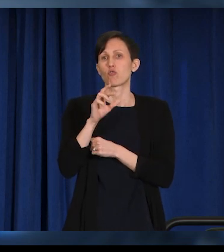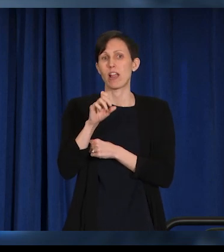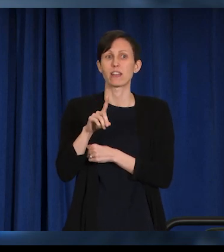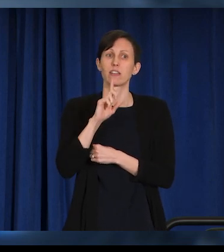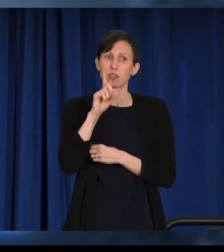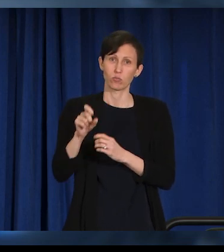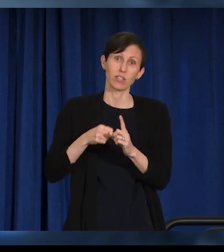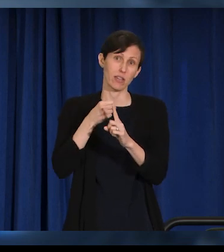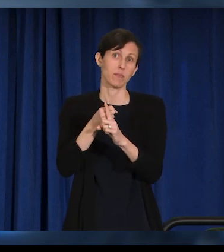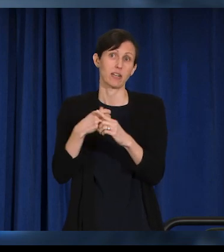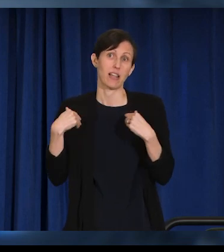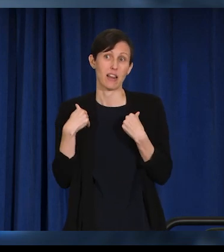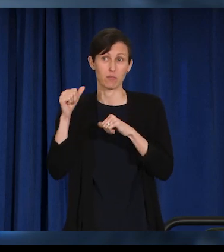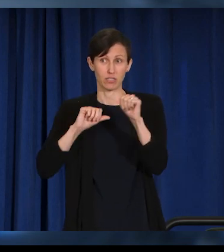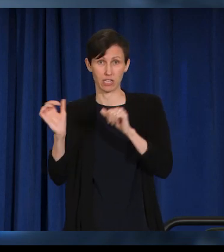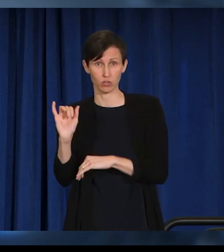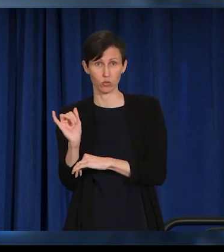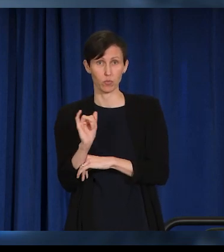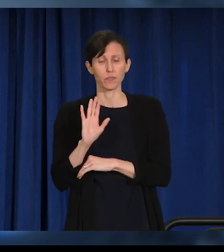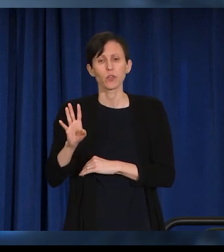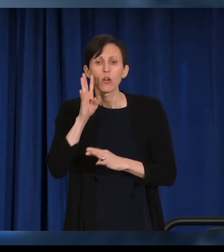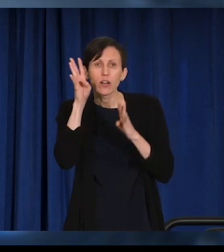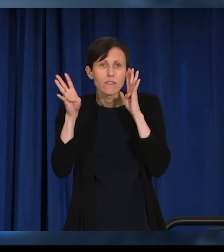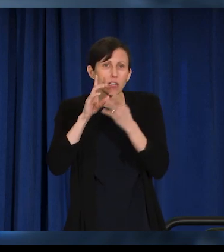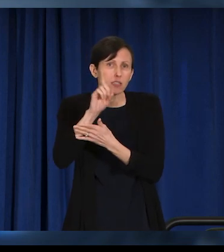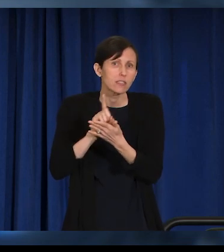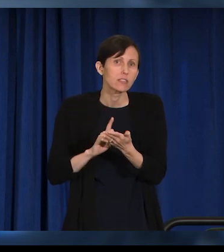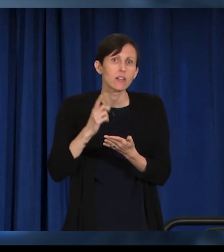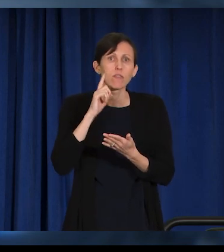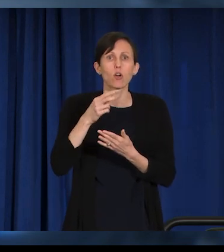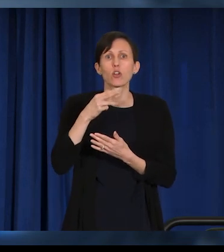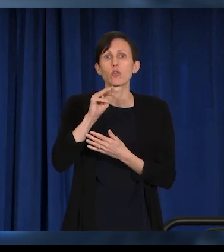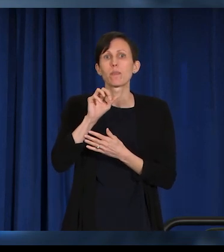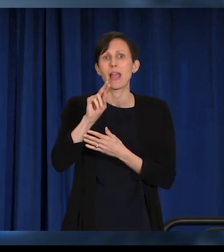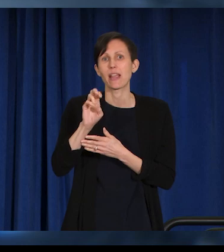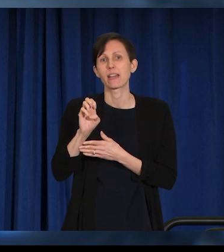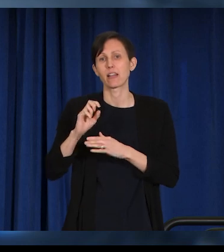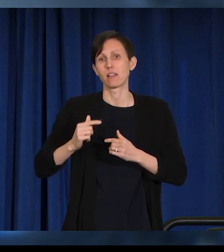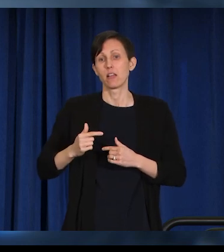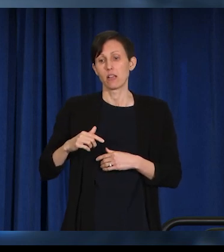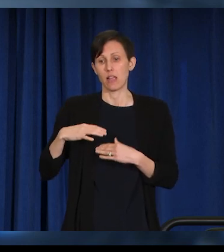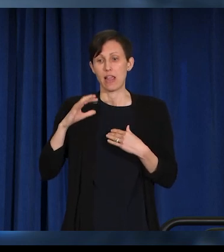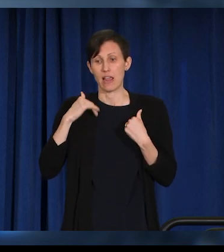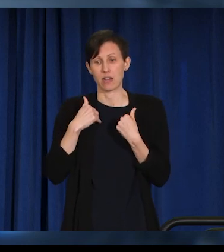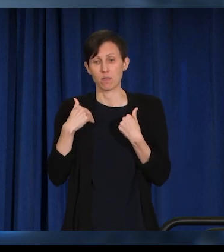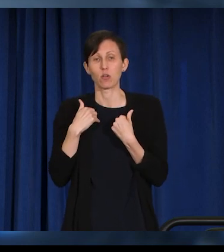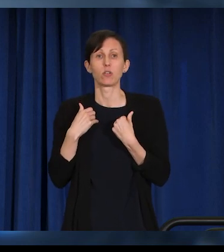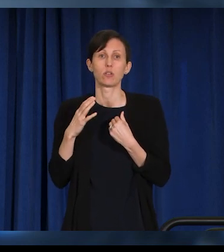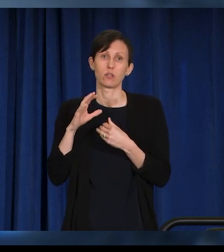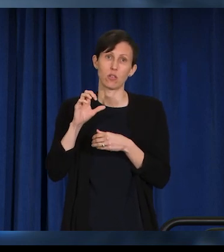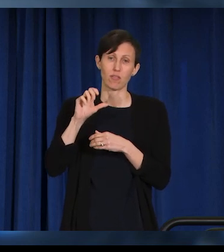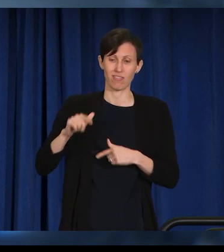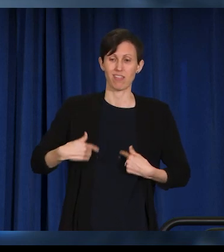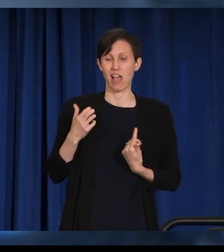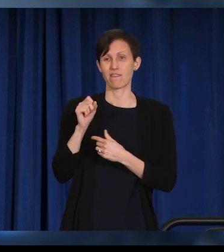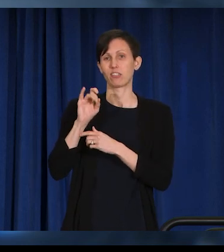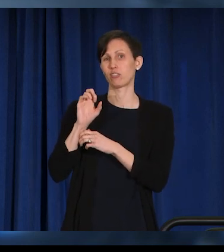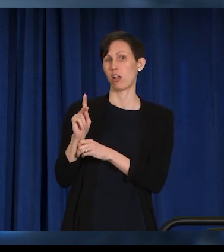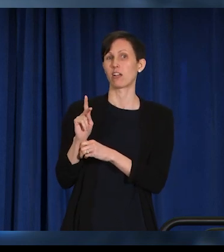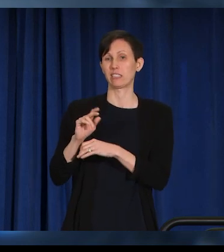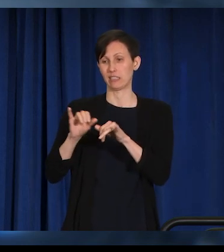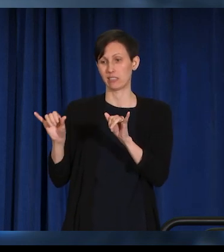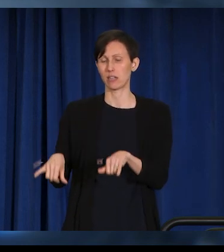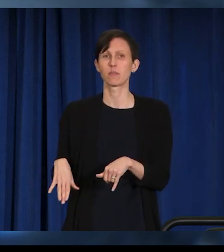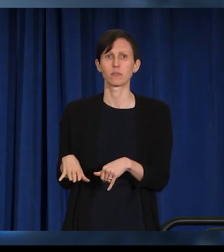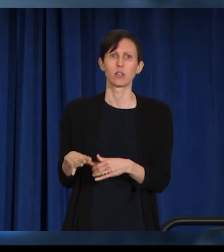field of animal science. Her innovative designs for humane livestock handling systems have transformed agricultural practices, earning